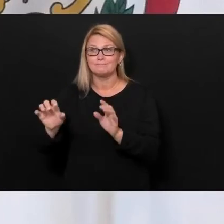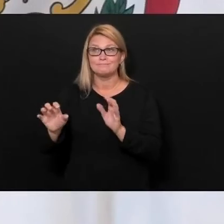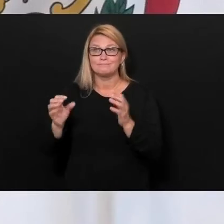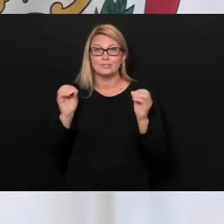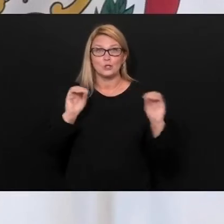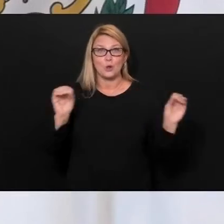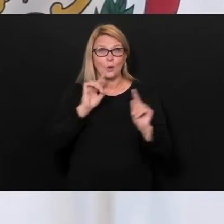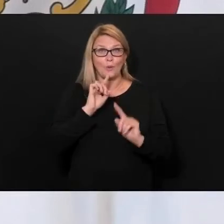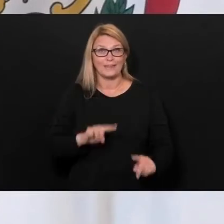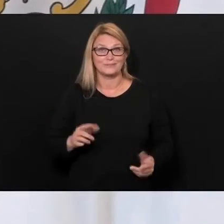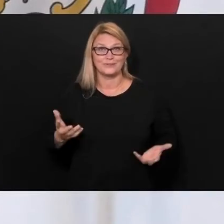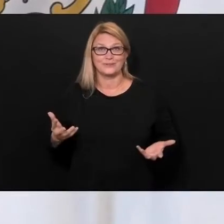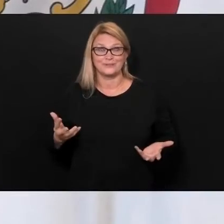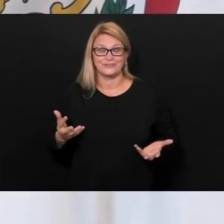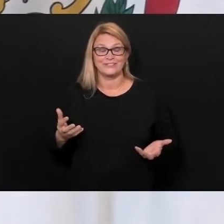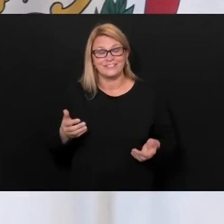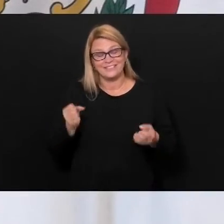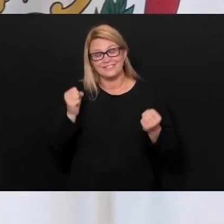zero.